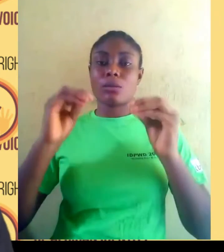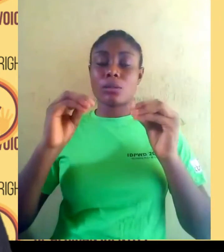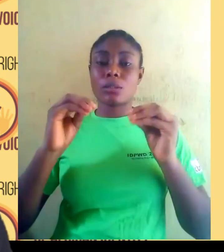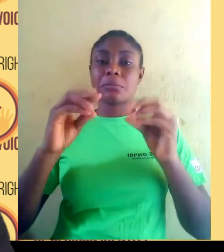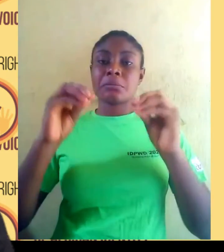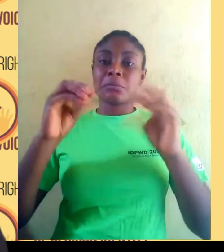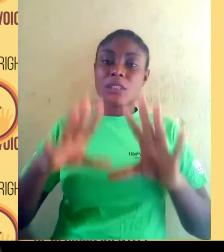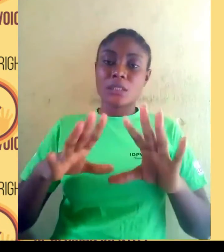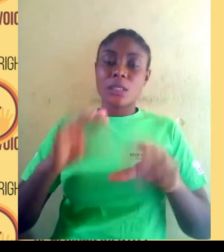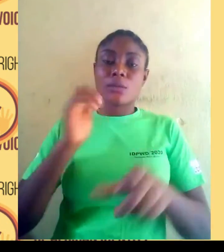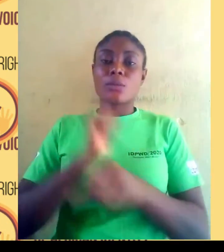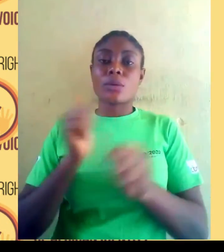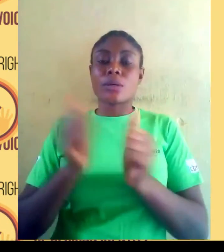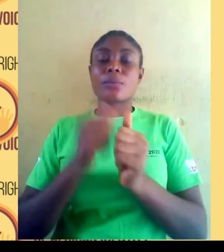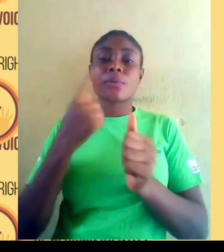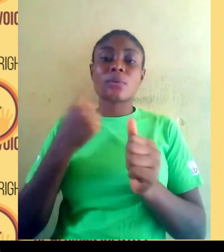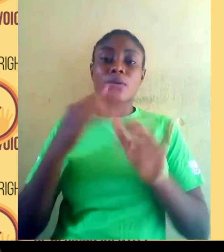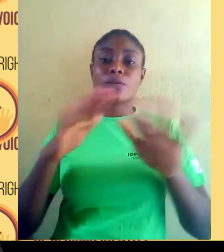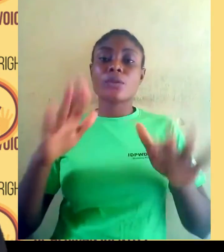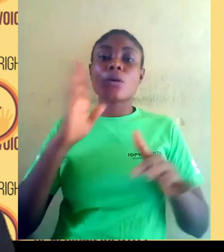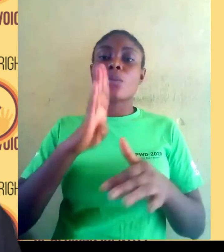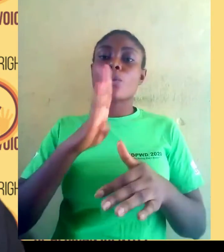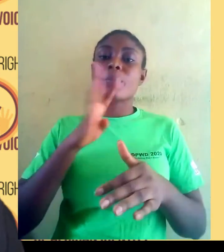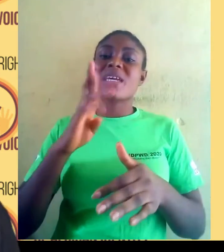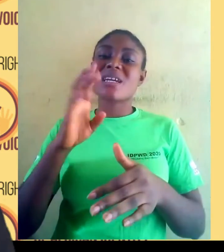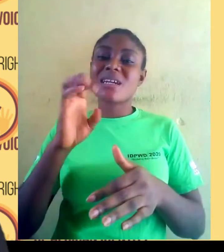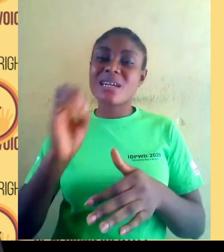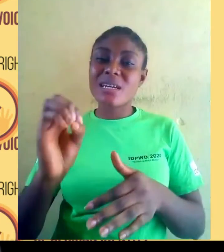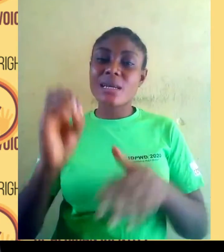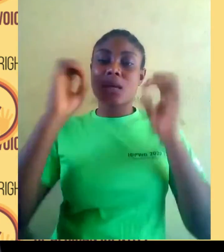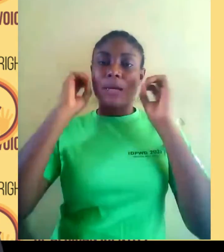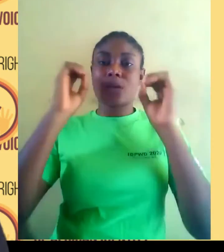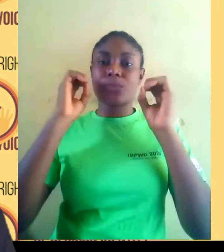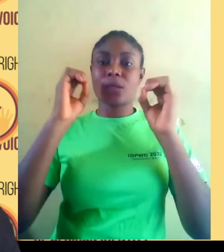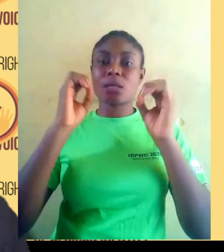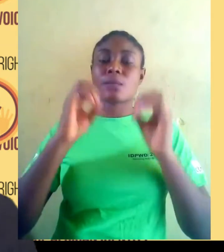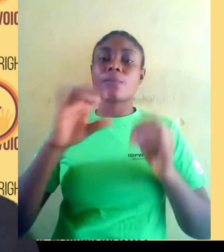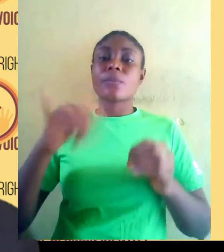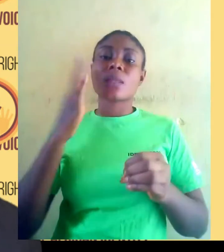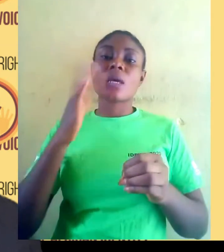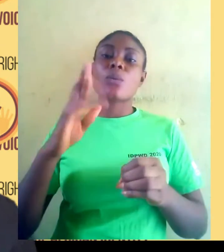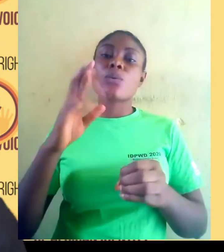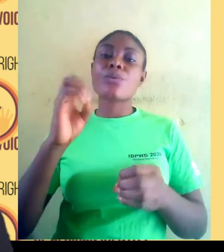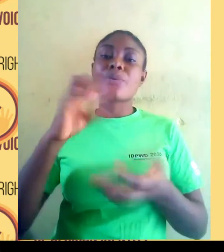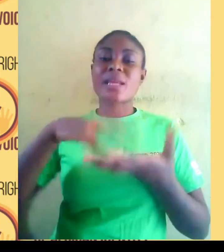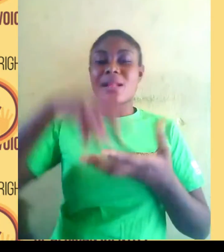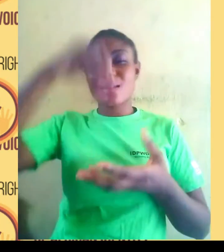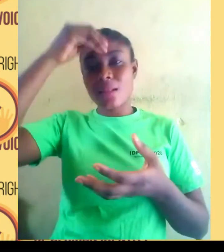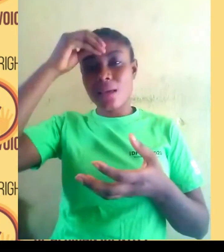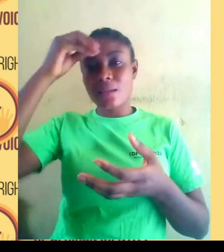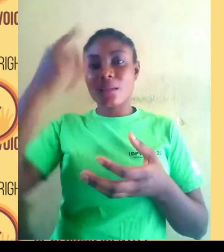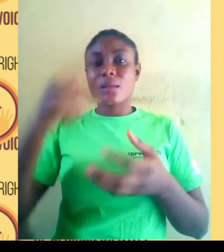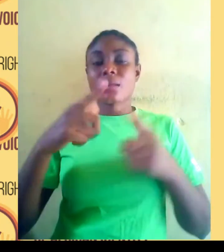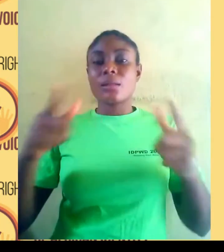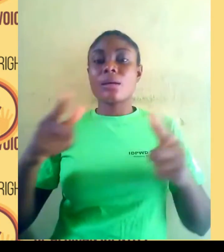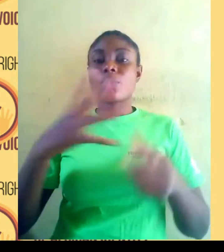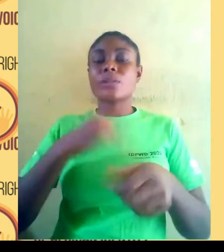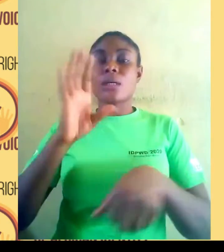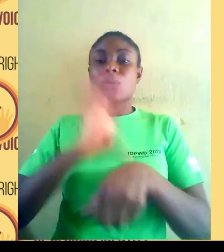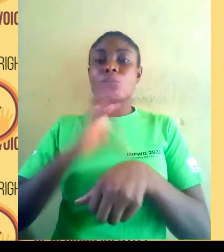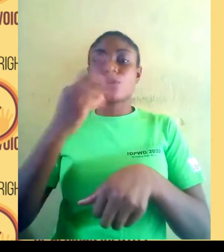will be re-educated. They will relearn the language and the culture of deaf